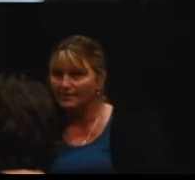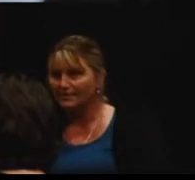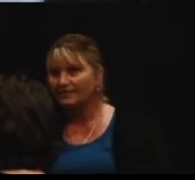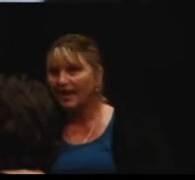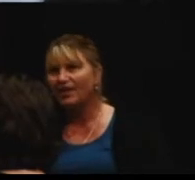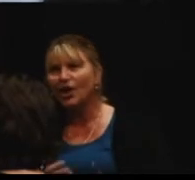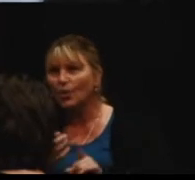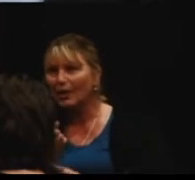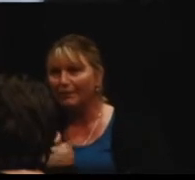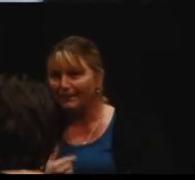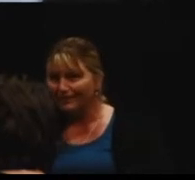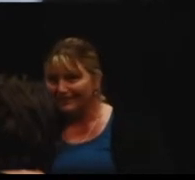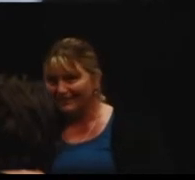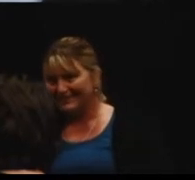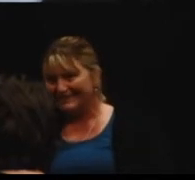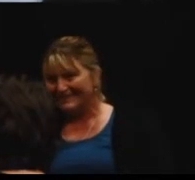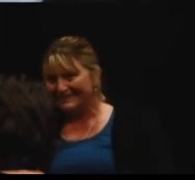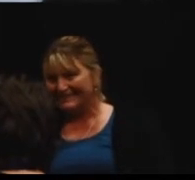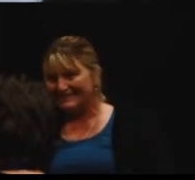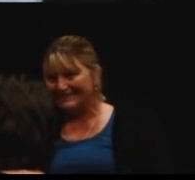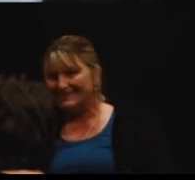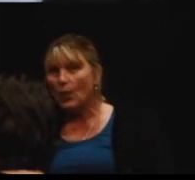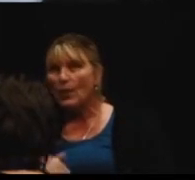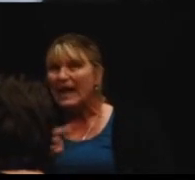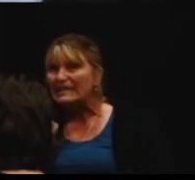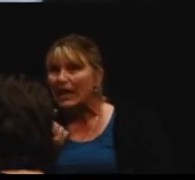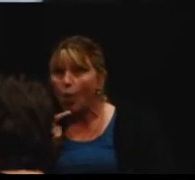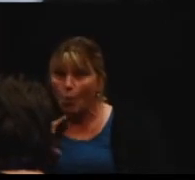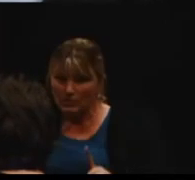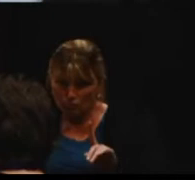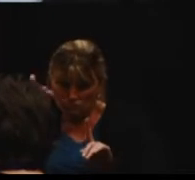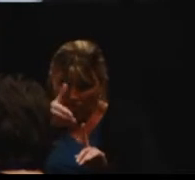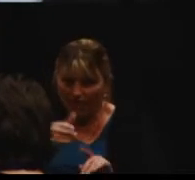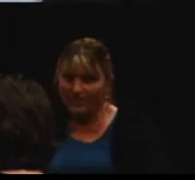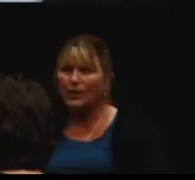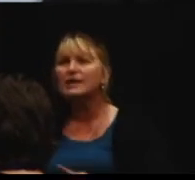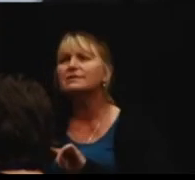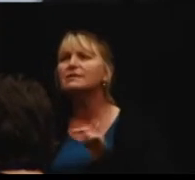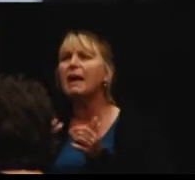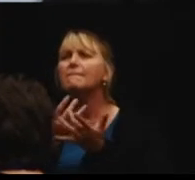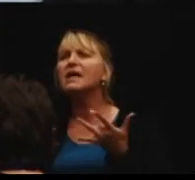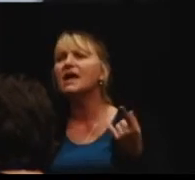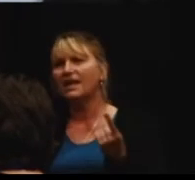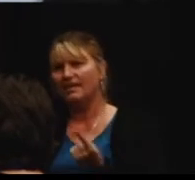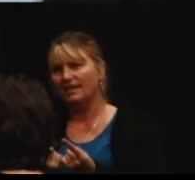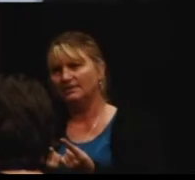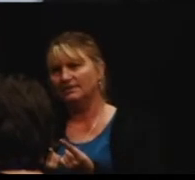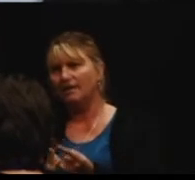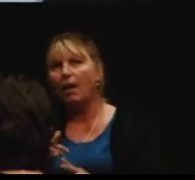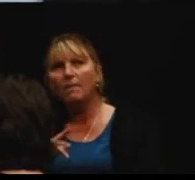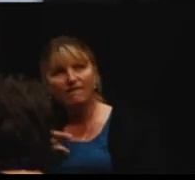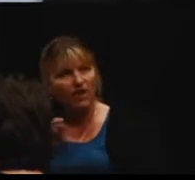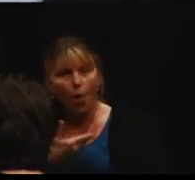have a single unity of purpose to arrive there. It is, we can debate many things, but I think we all want